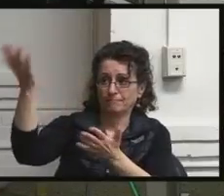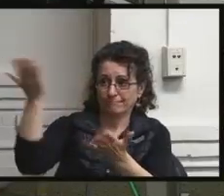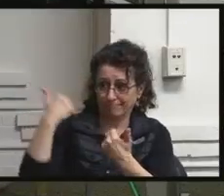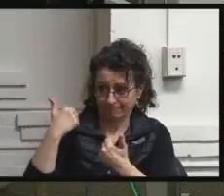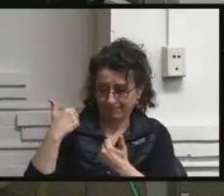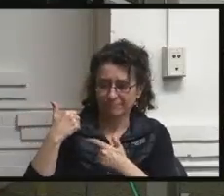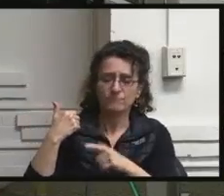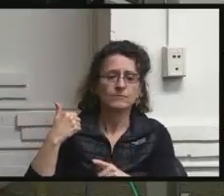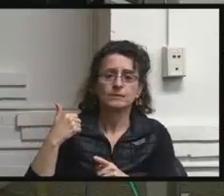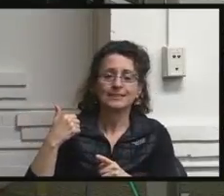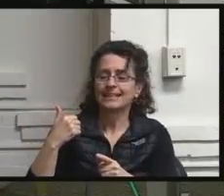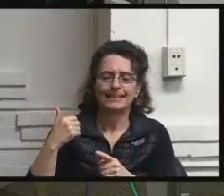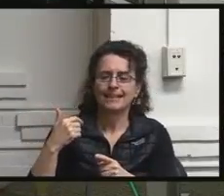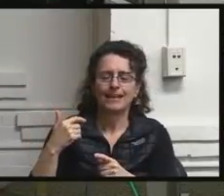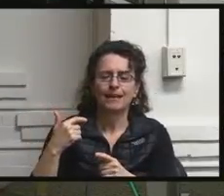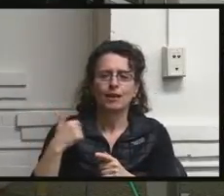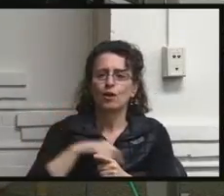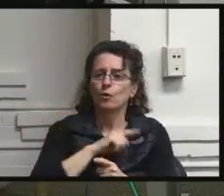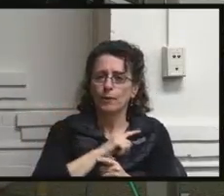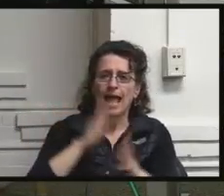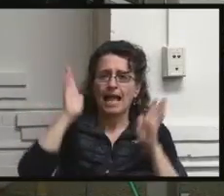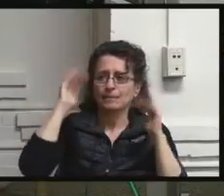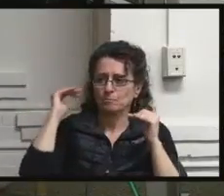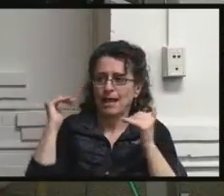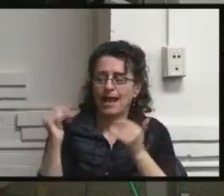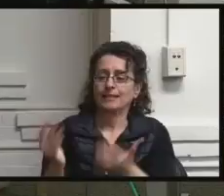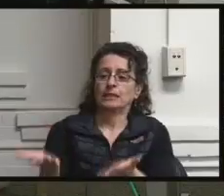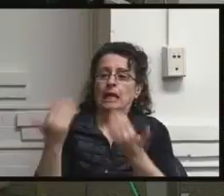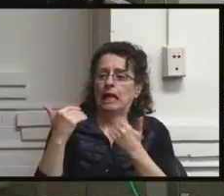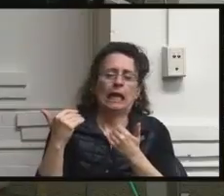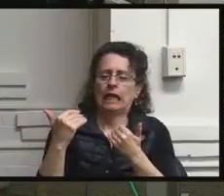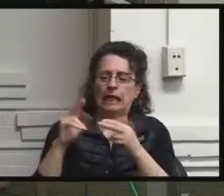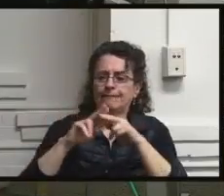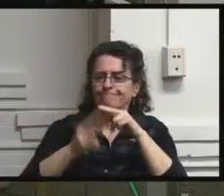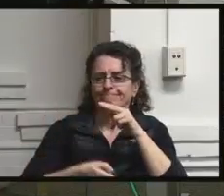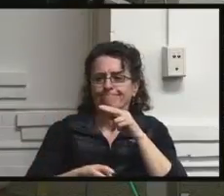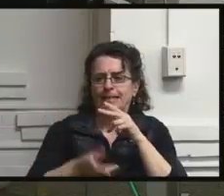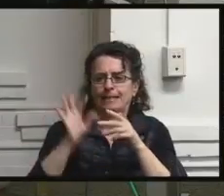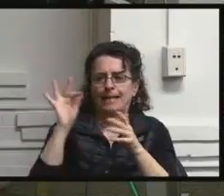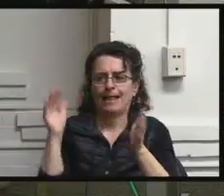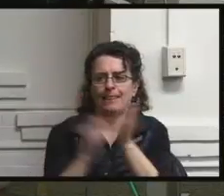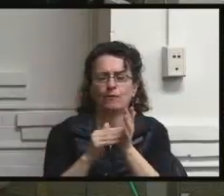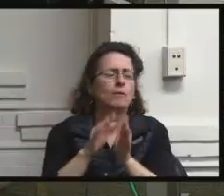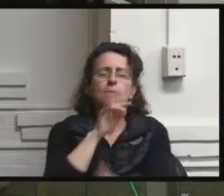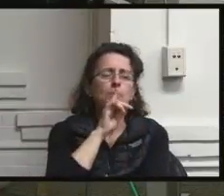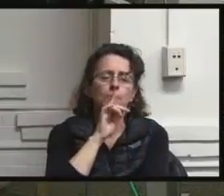lower by, you know, $9,000.